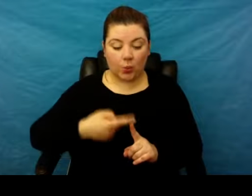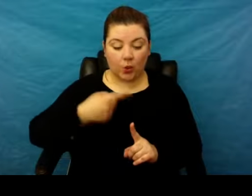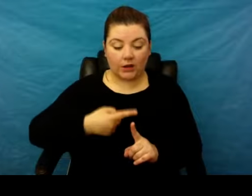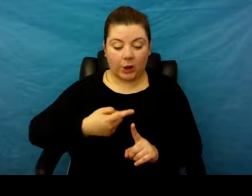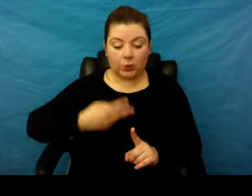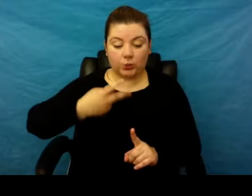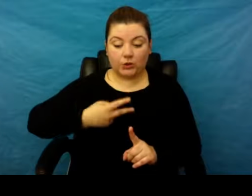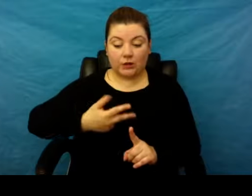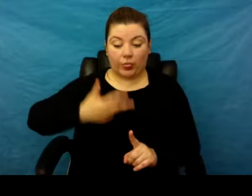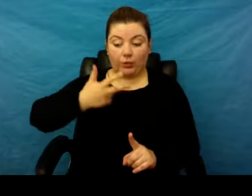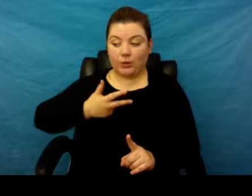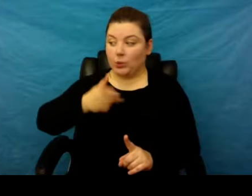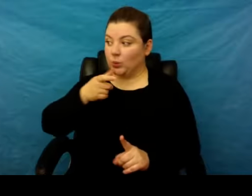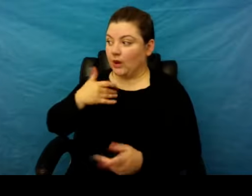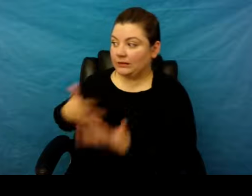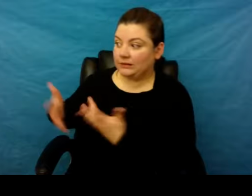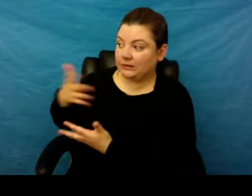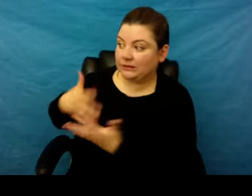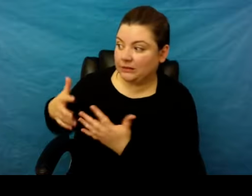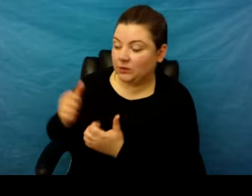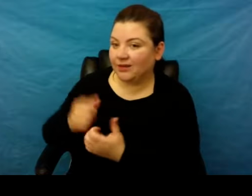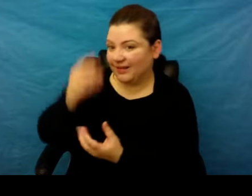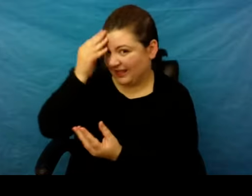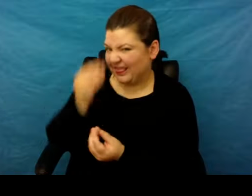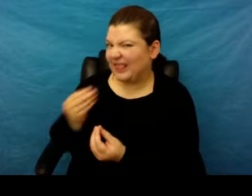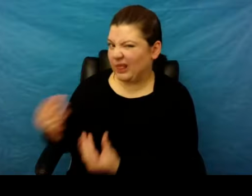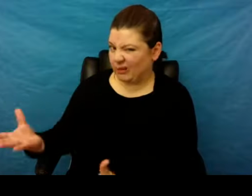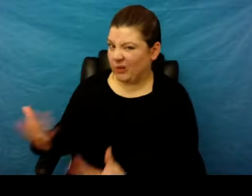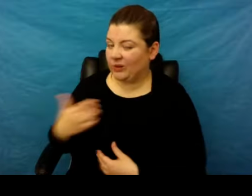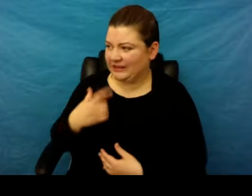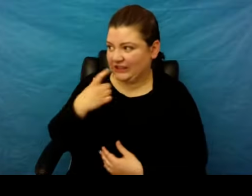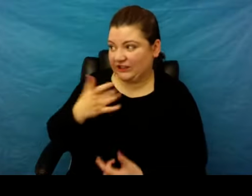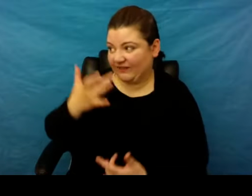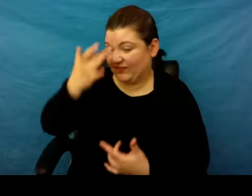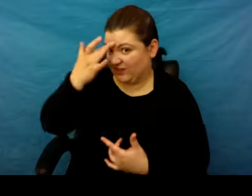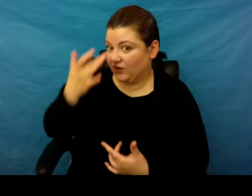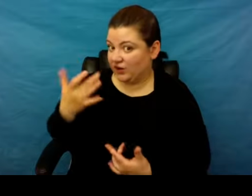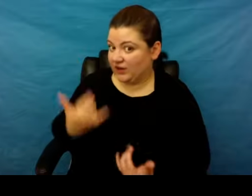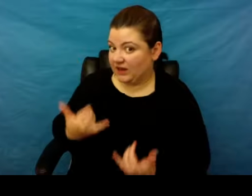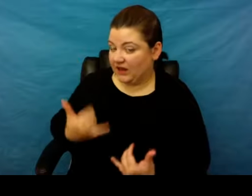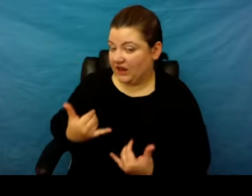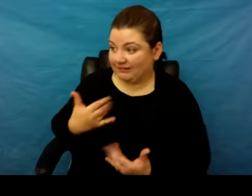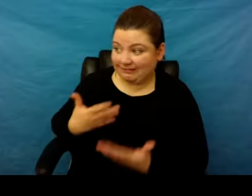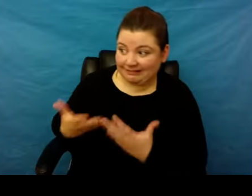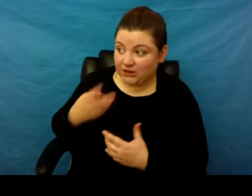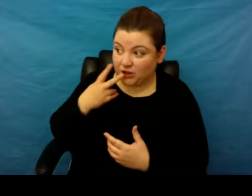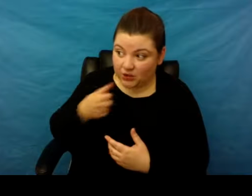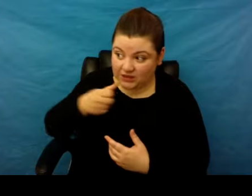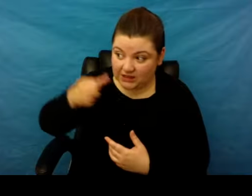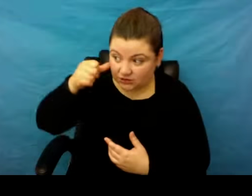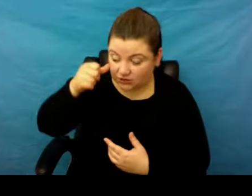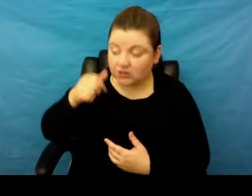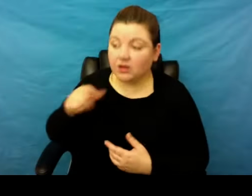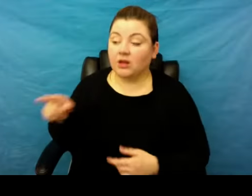2 to 3 days and let them know. Because then they can follow the rules. They can isolate themselves in their